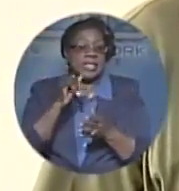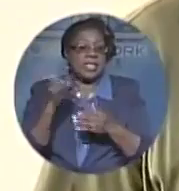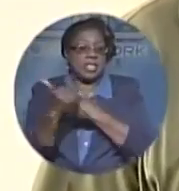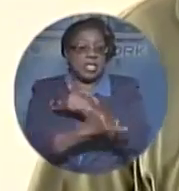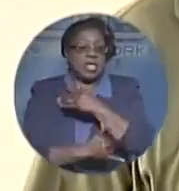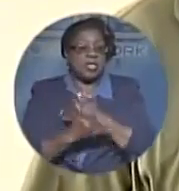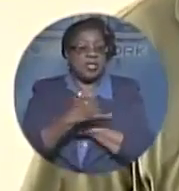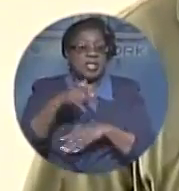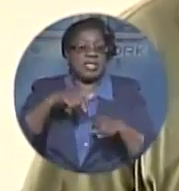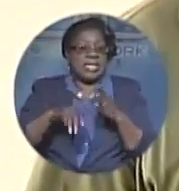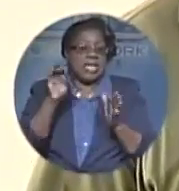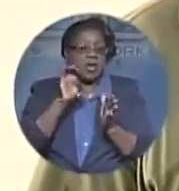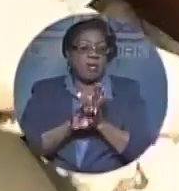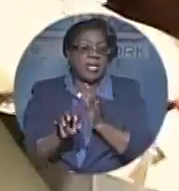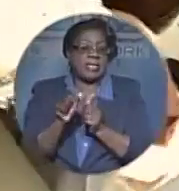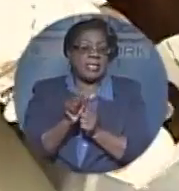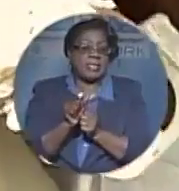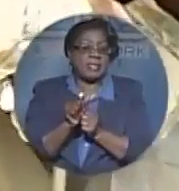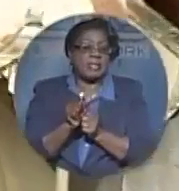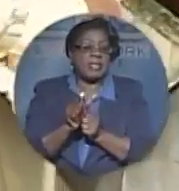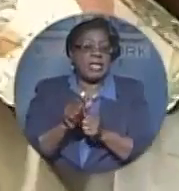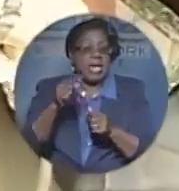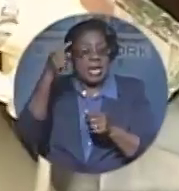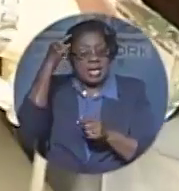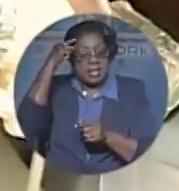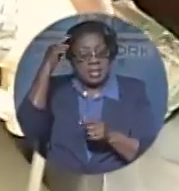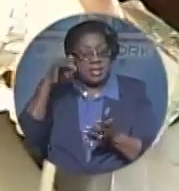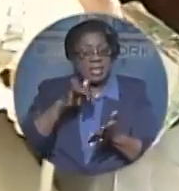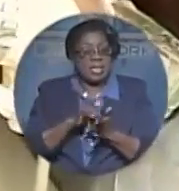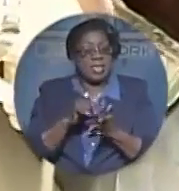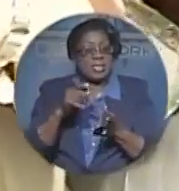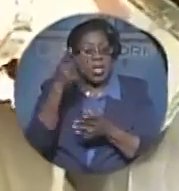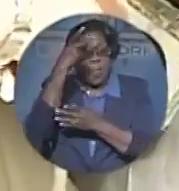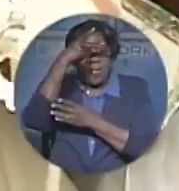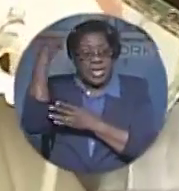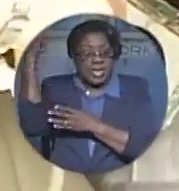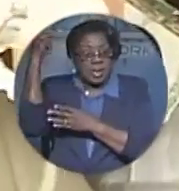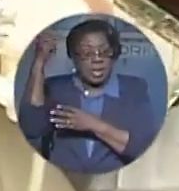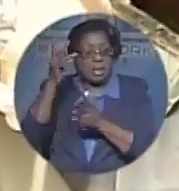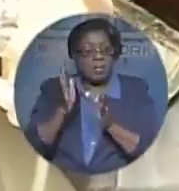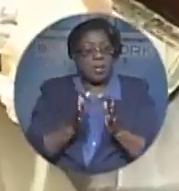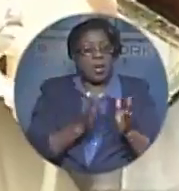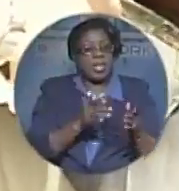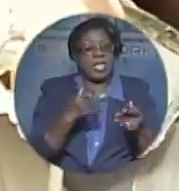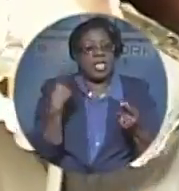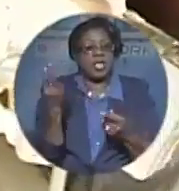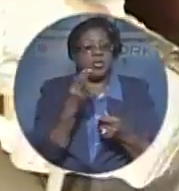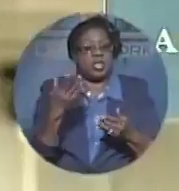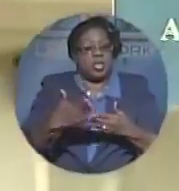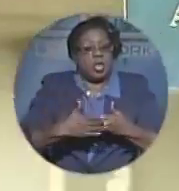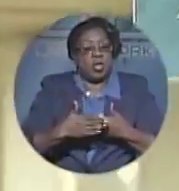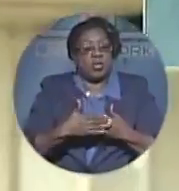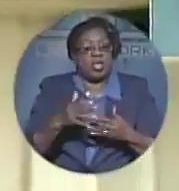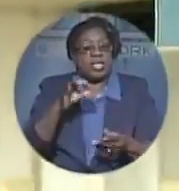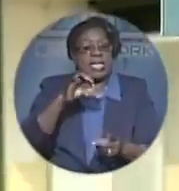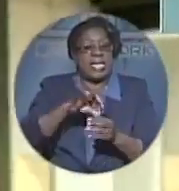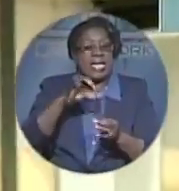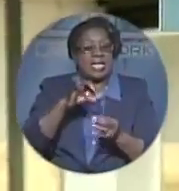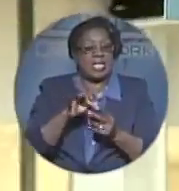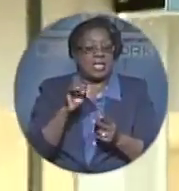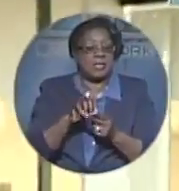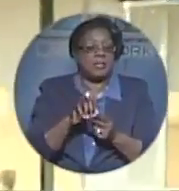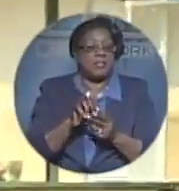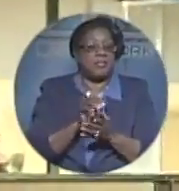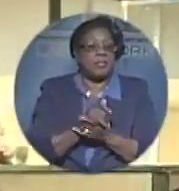down in a crisis. I think that it is a political ploy that is using so close to election.